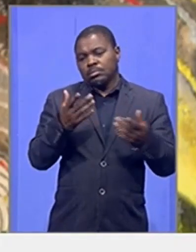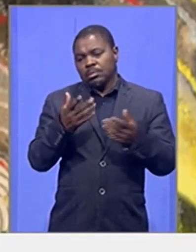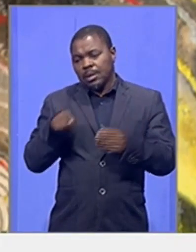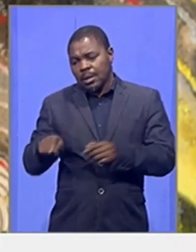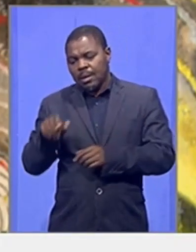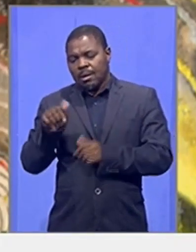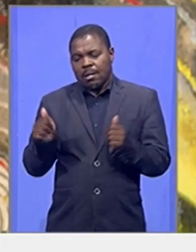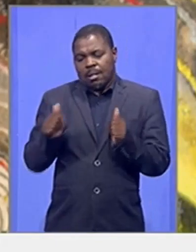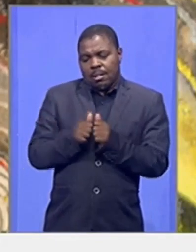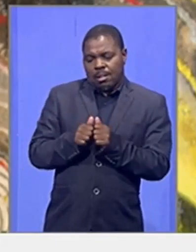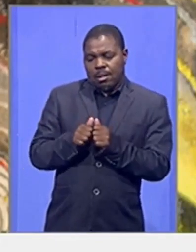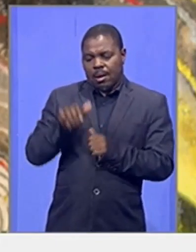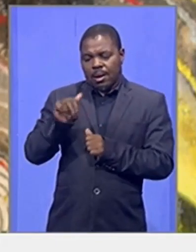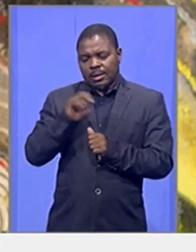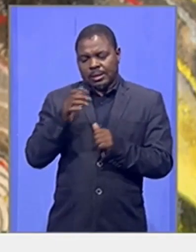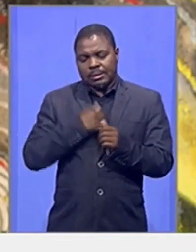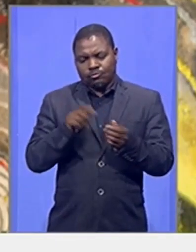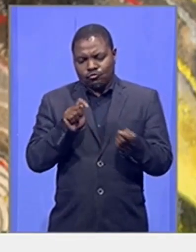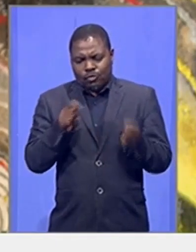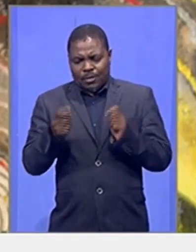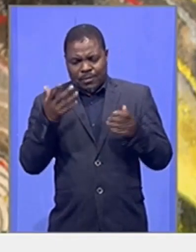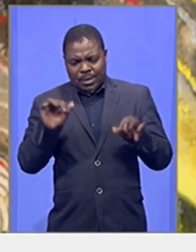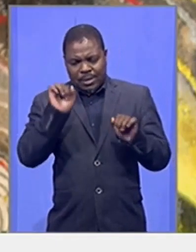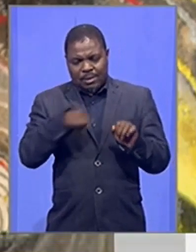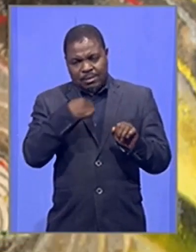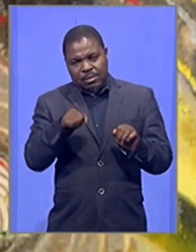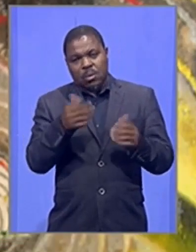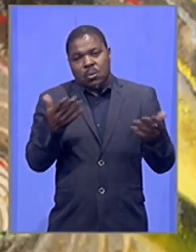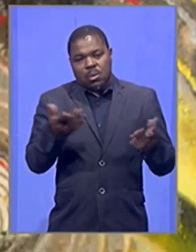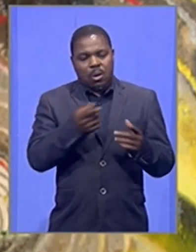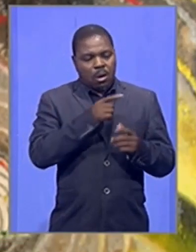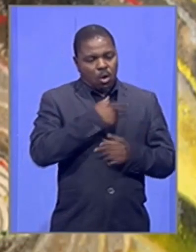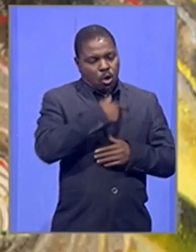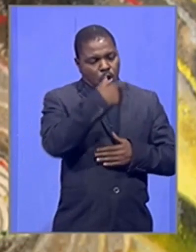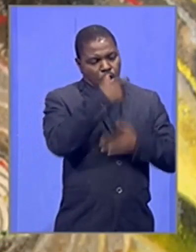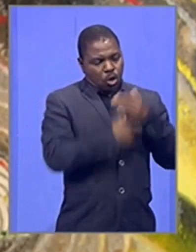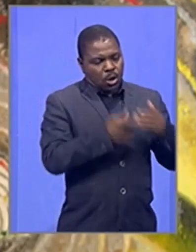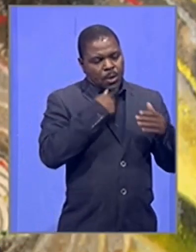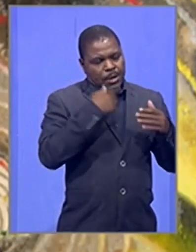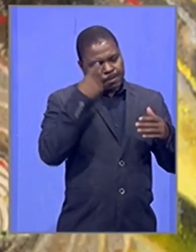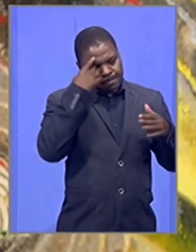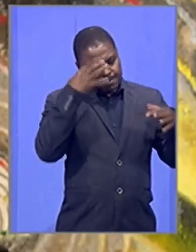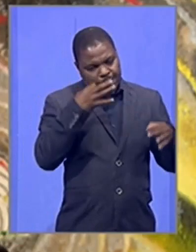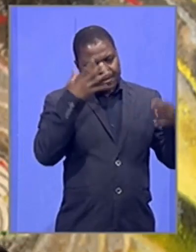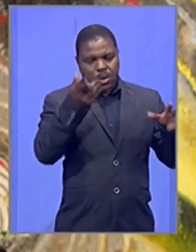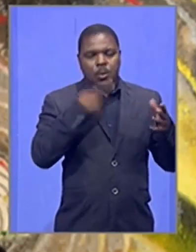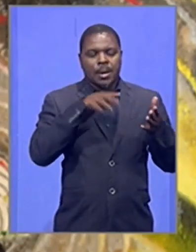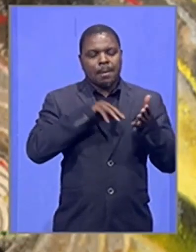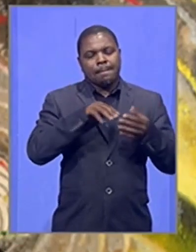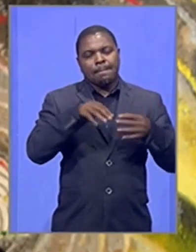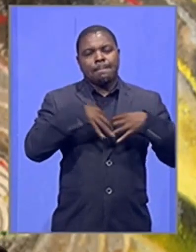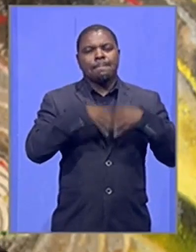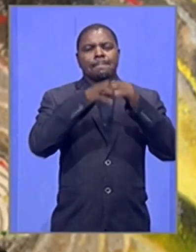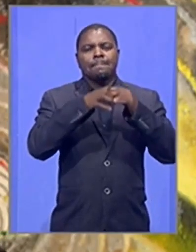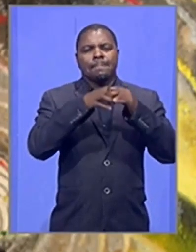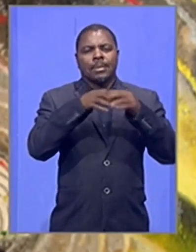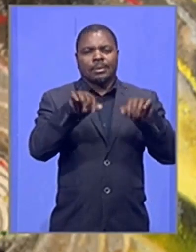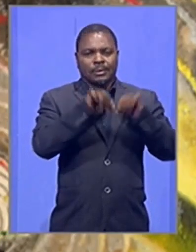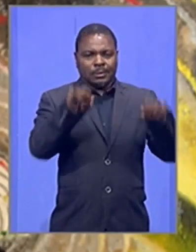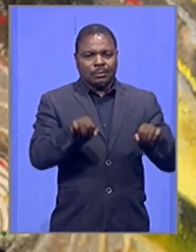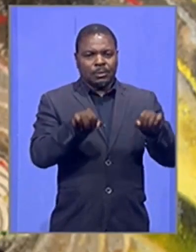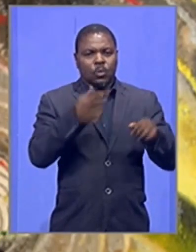of the alliance, we then develop modalities as mandated by our Congress. The first modality is the preferred